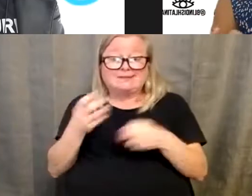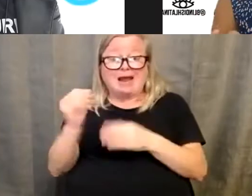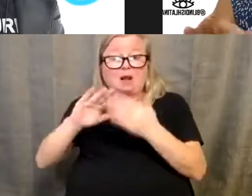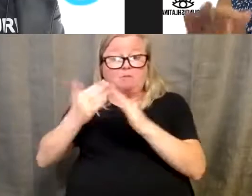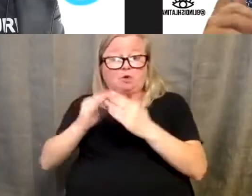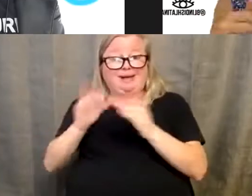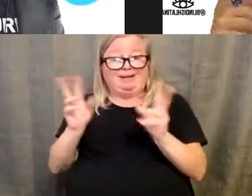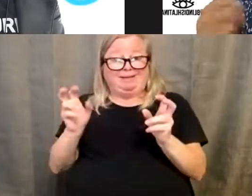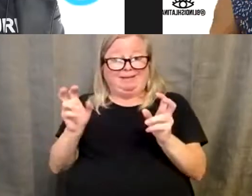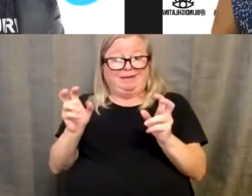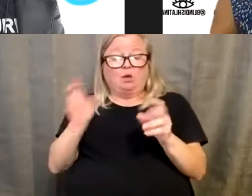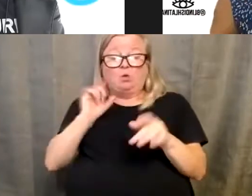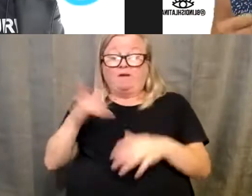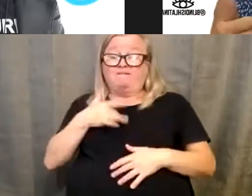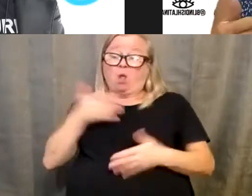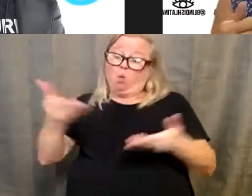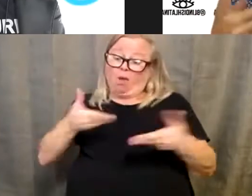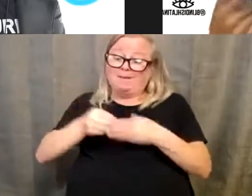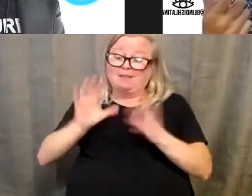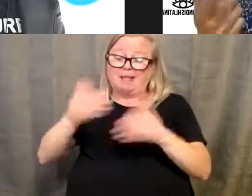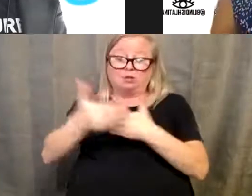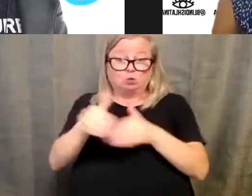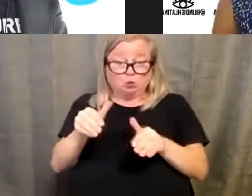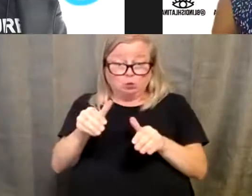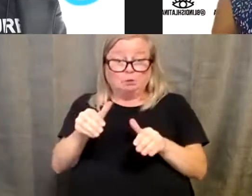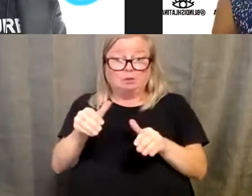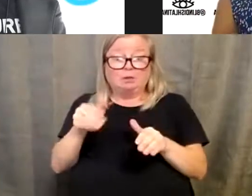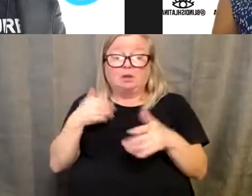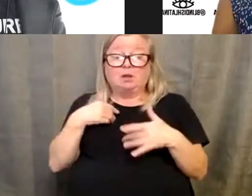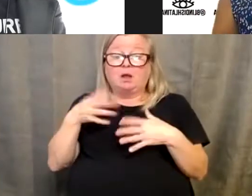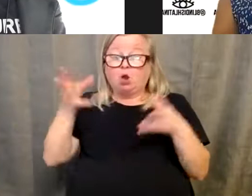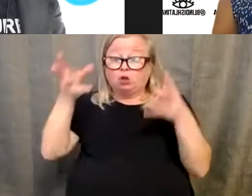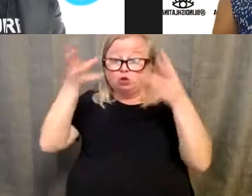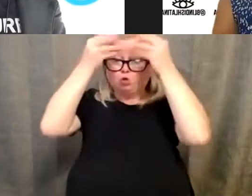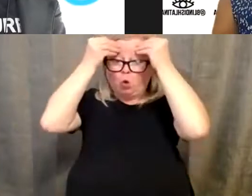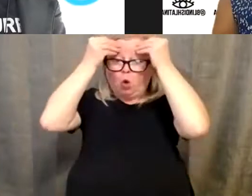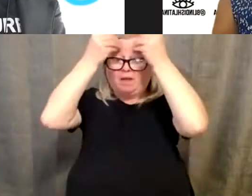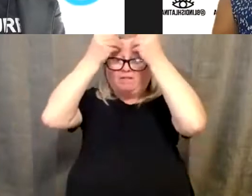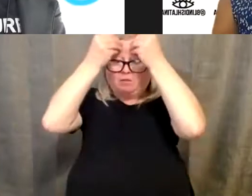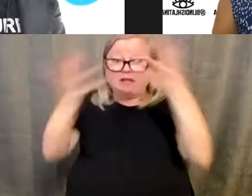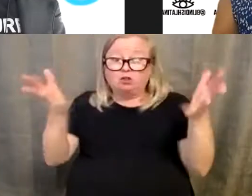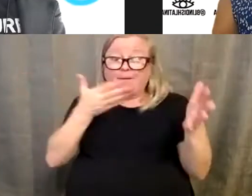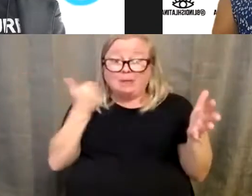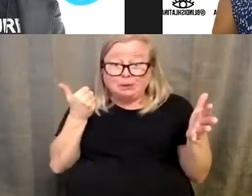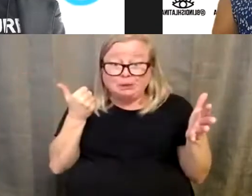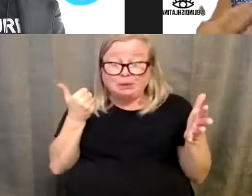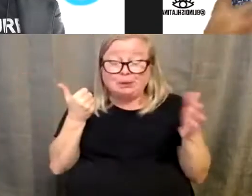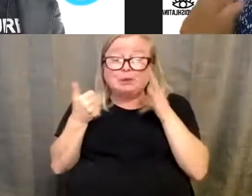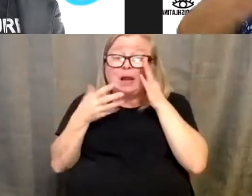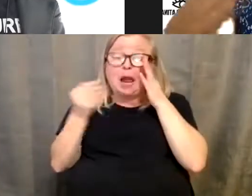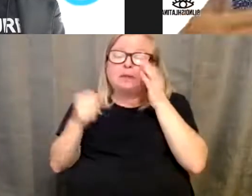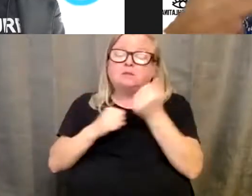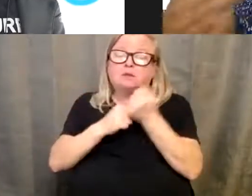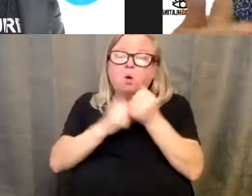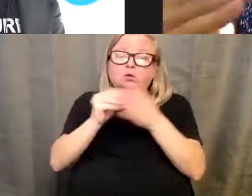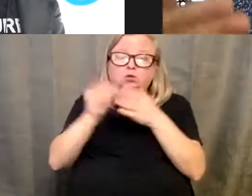making people feel welcome in the classroom, absorb the material better, and also just support students